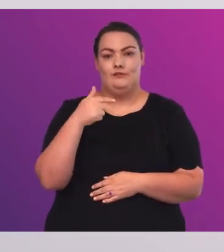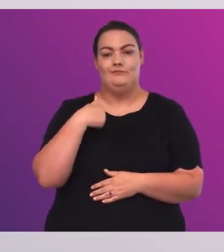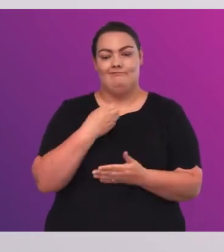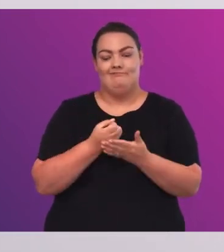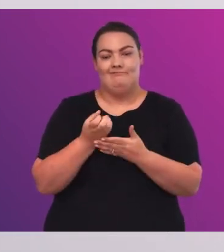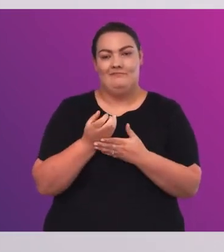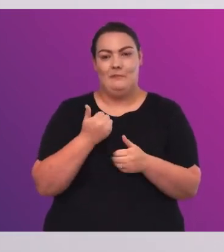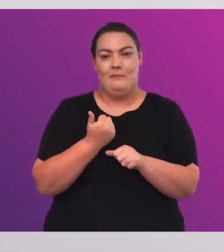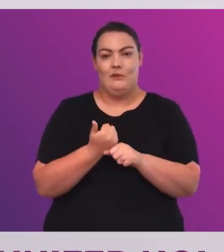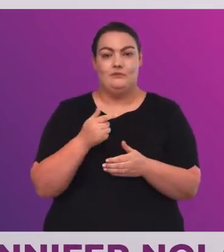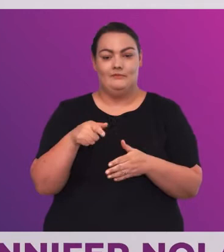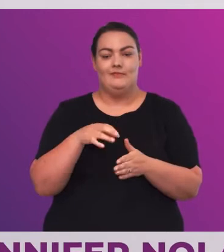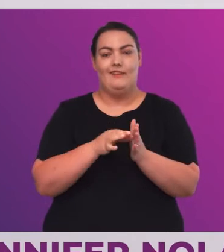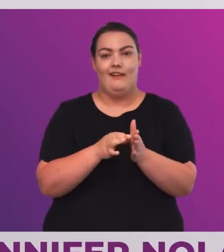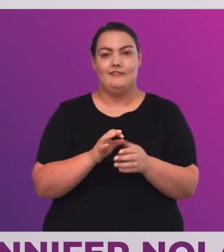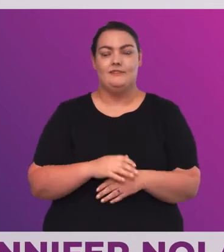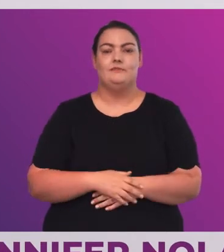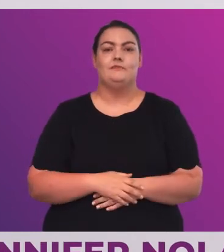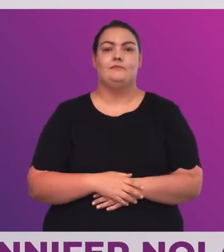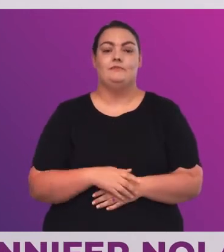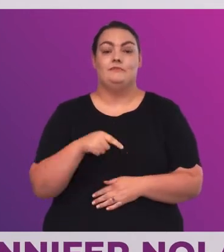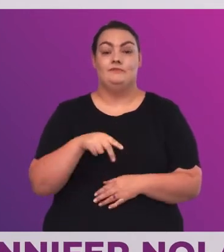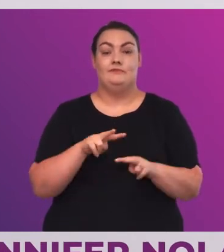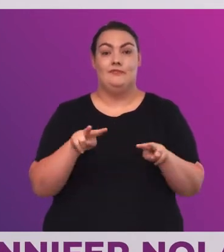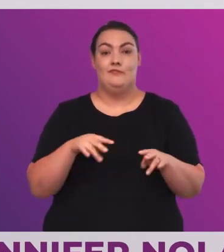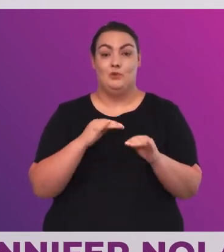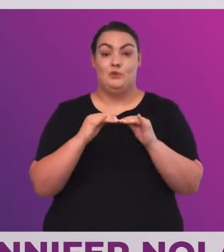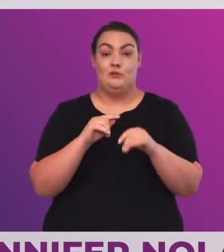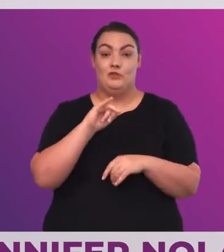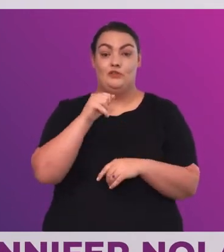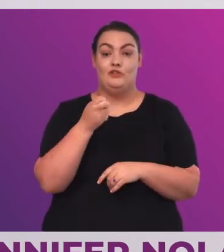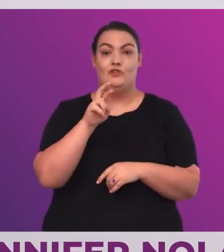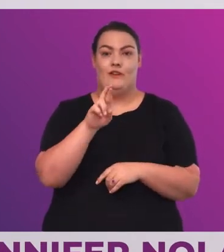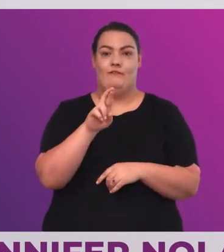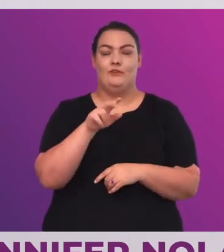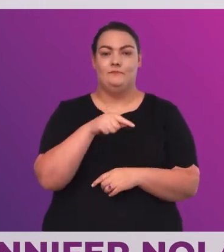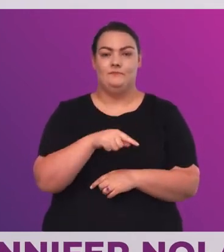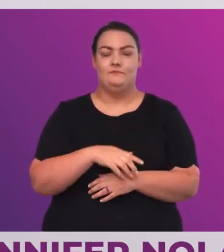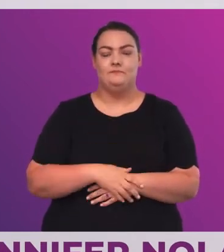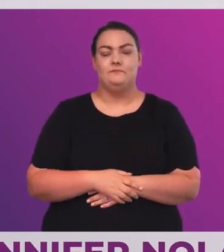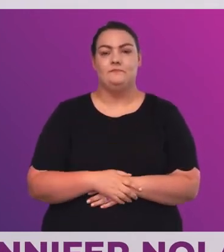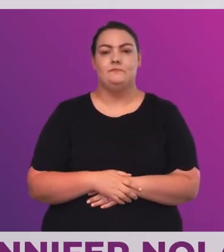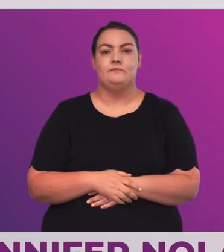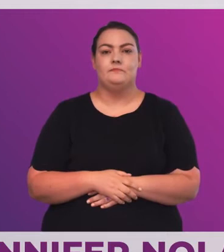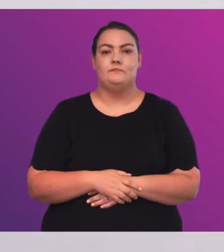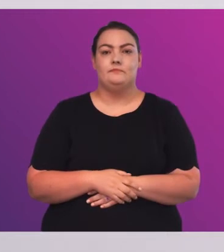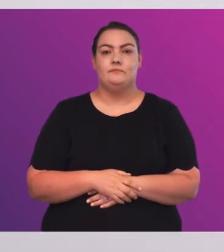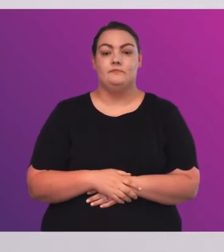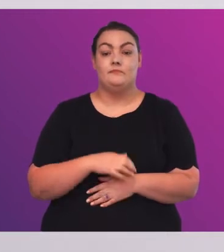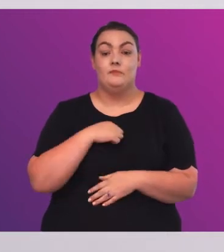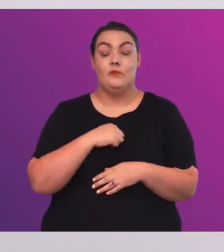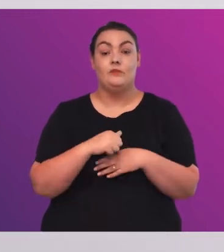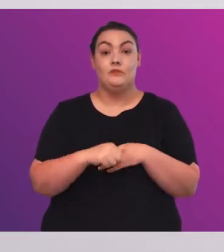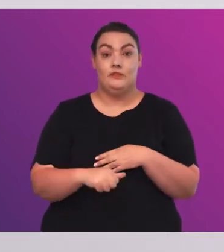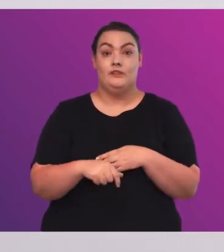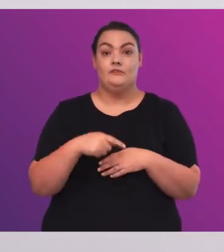through this guide. Our video today is being interpreted by Jennifer. Today, I